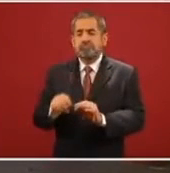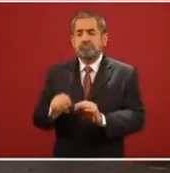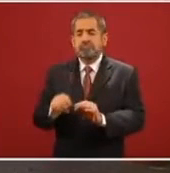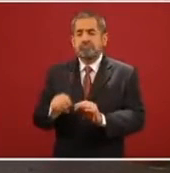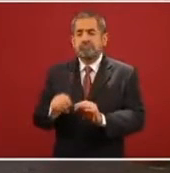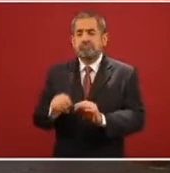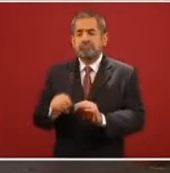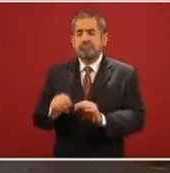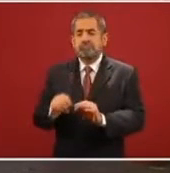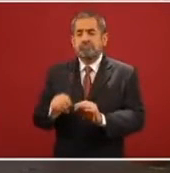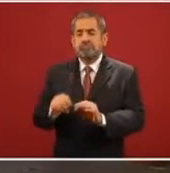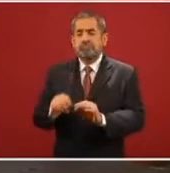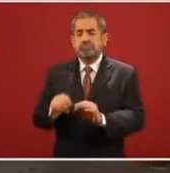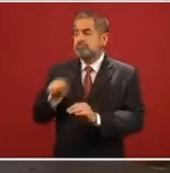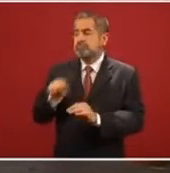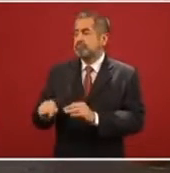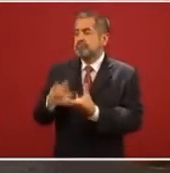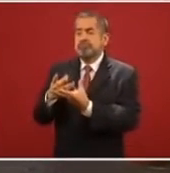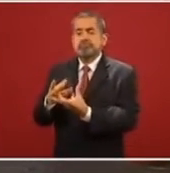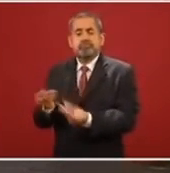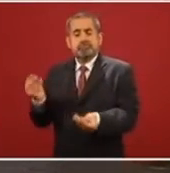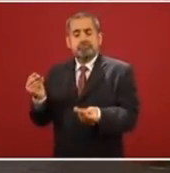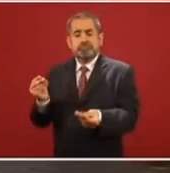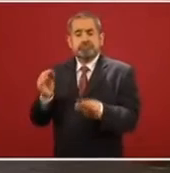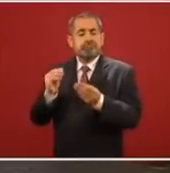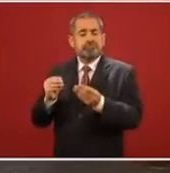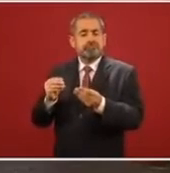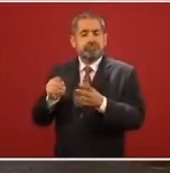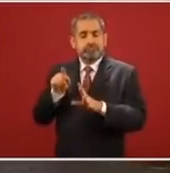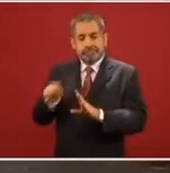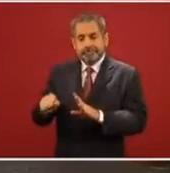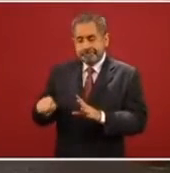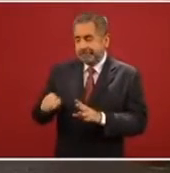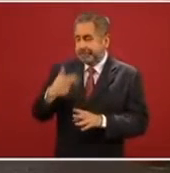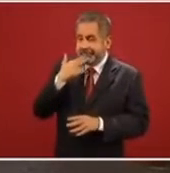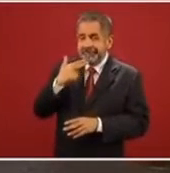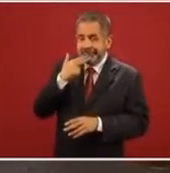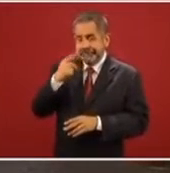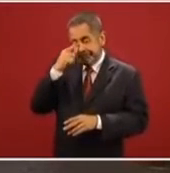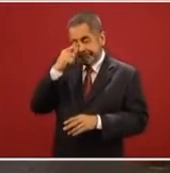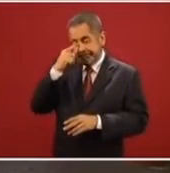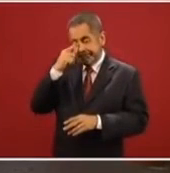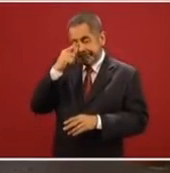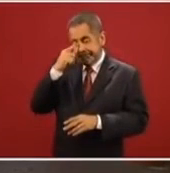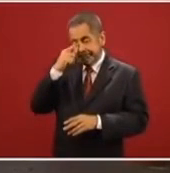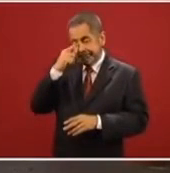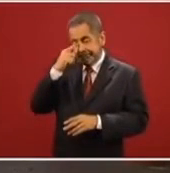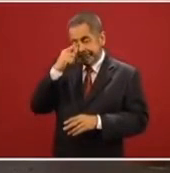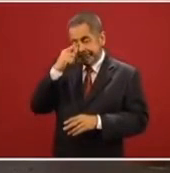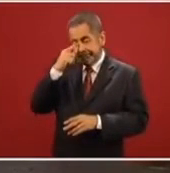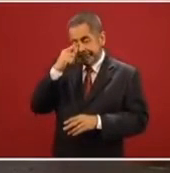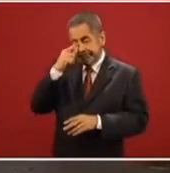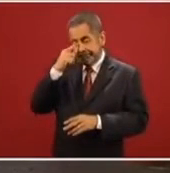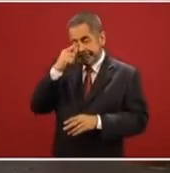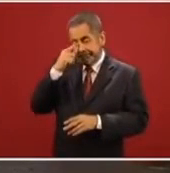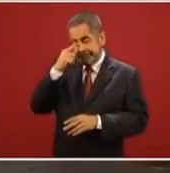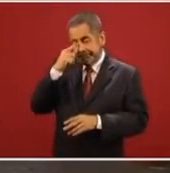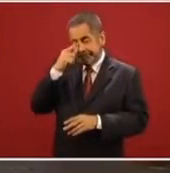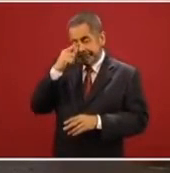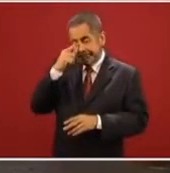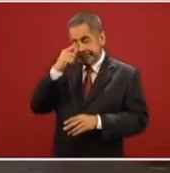se And that number, convierte, por lo tanto, en una excelente noticia, that converts